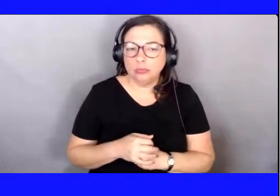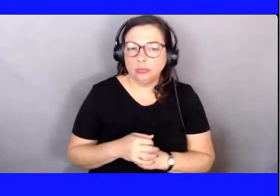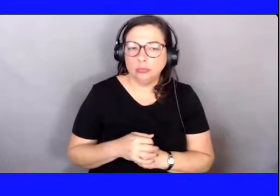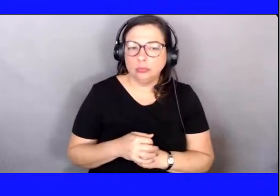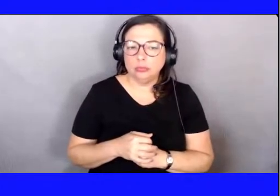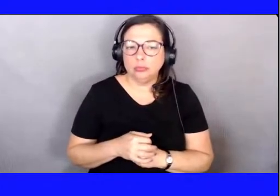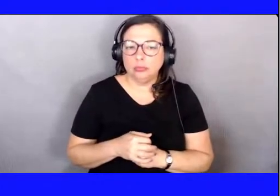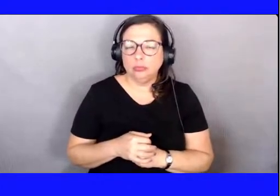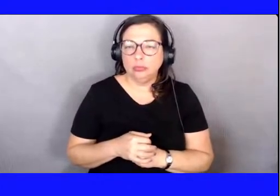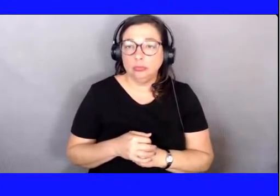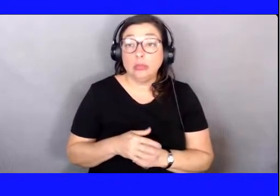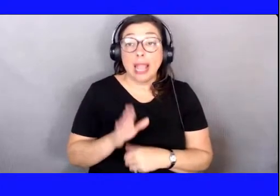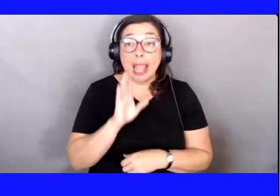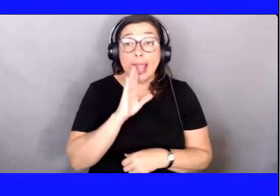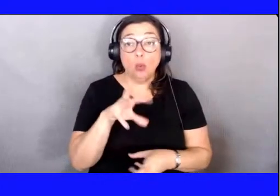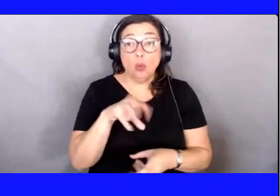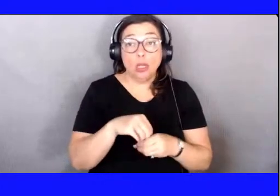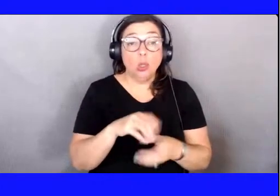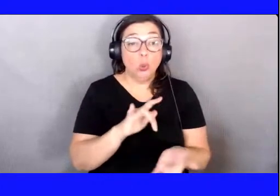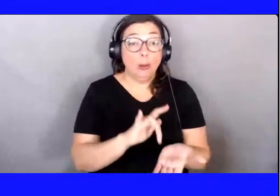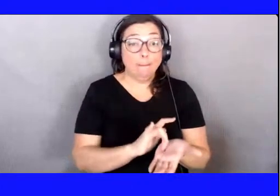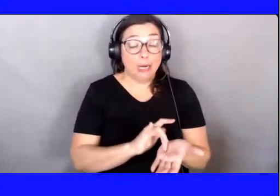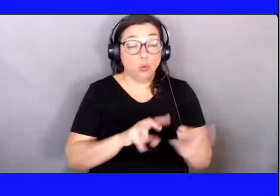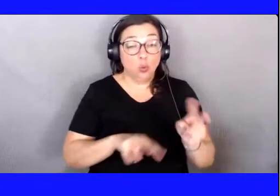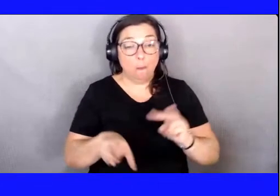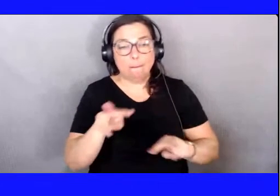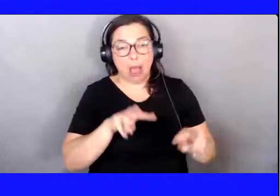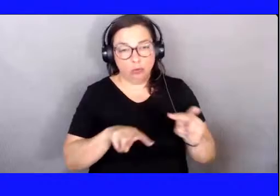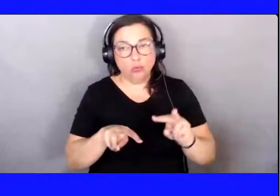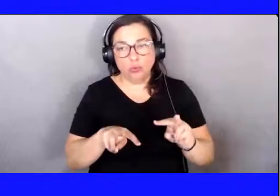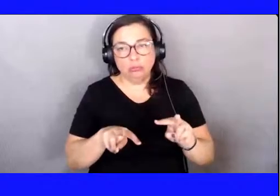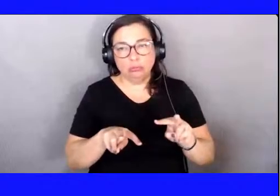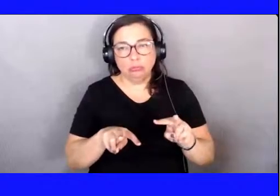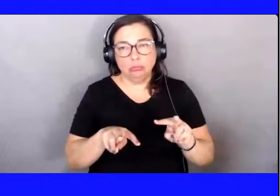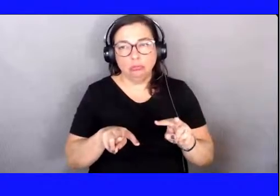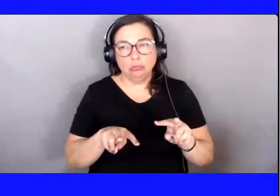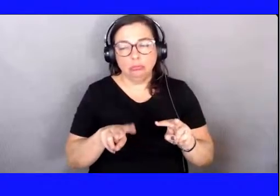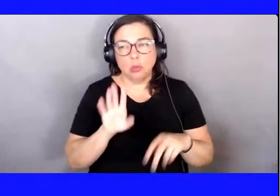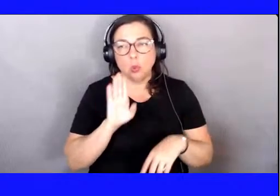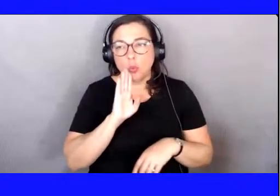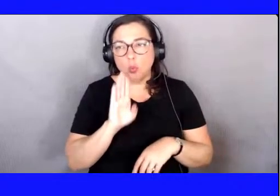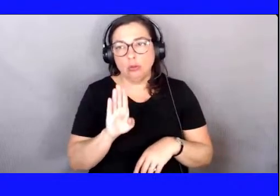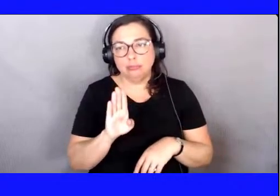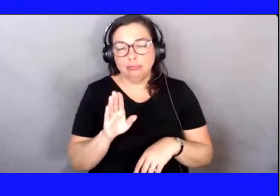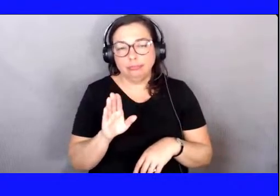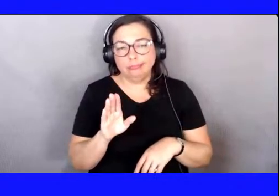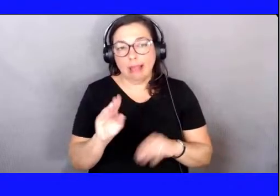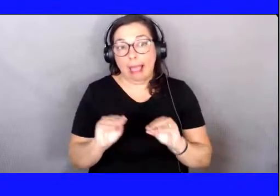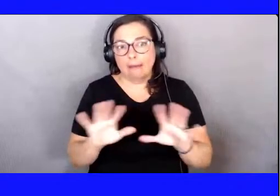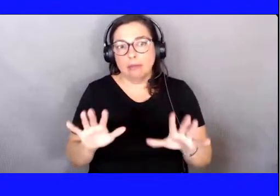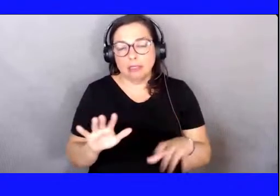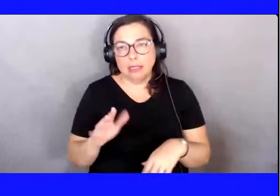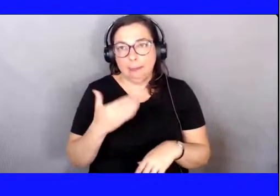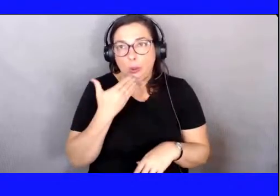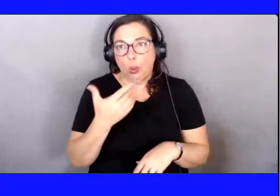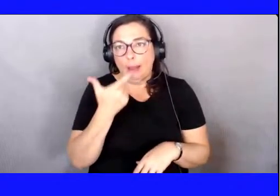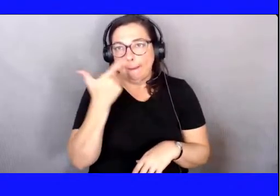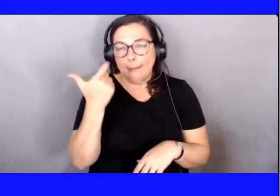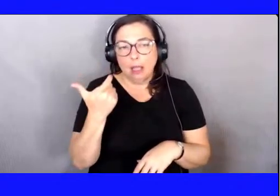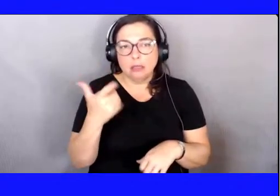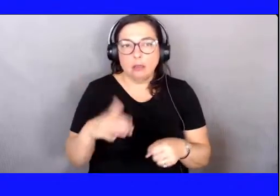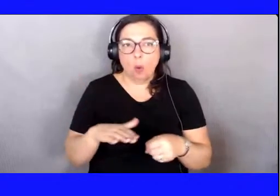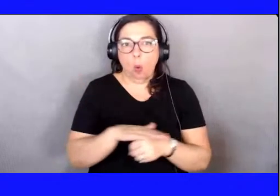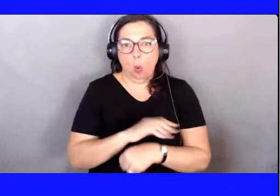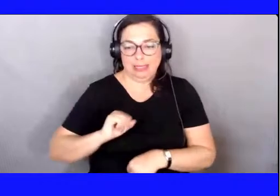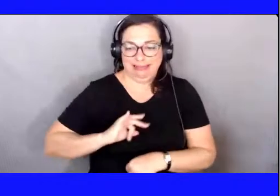tenants, including medical monitoring, which obviously will be exciting because there'll be a whole medical staff downstairs as well, the